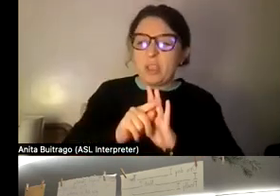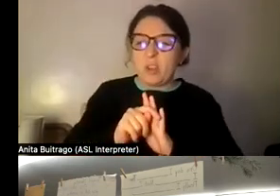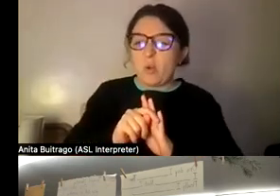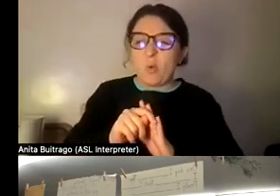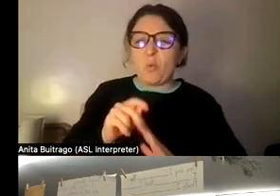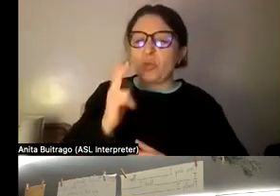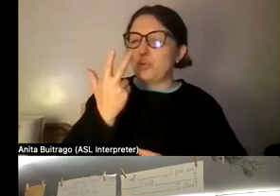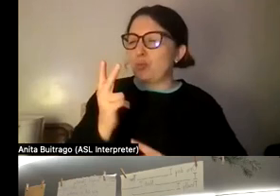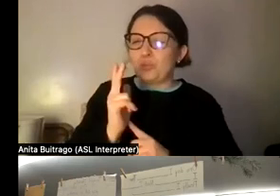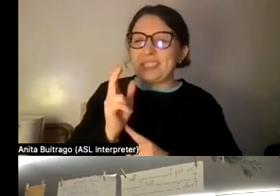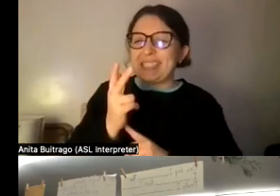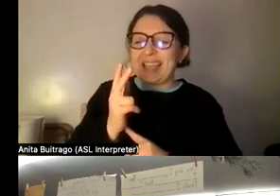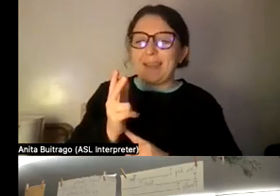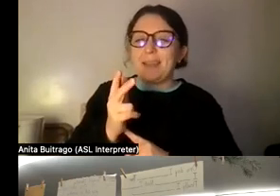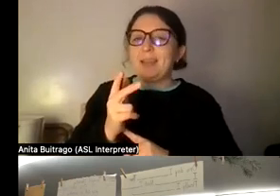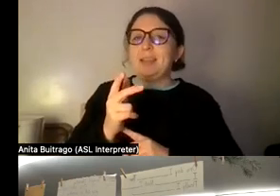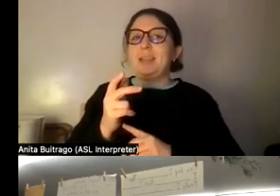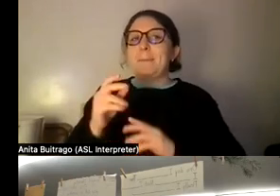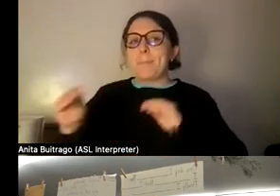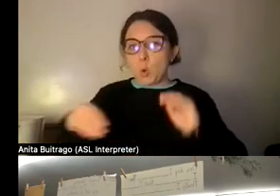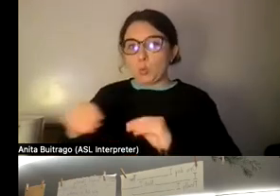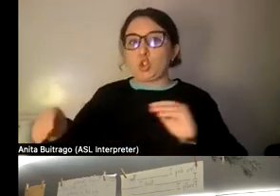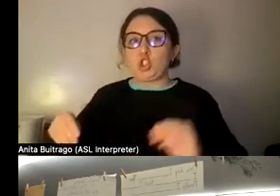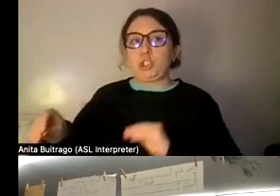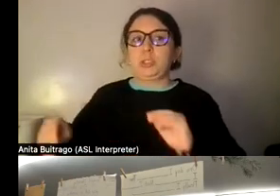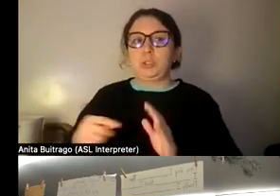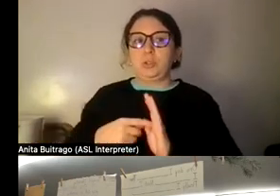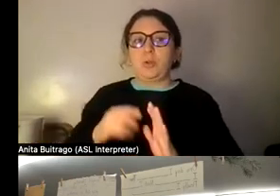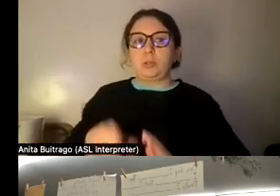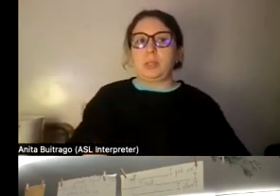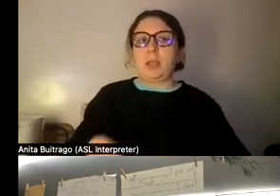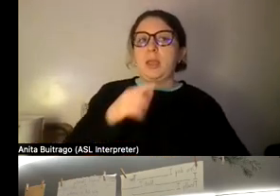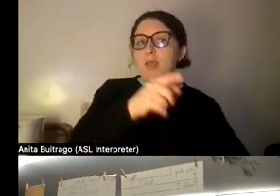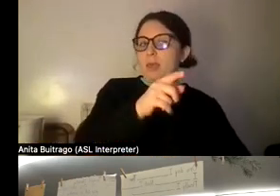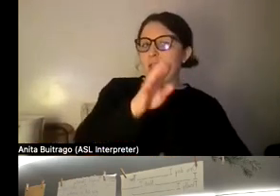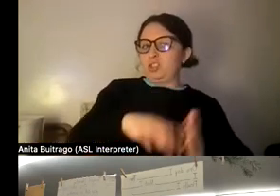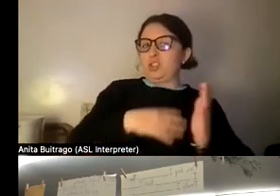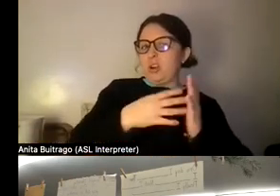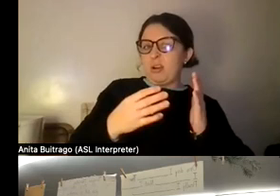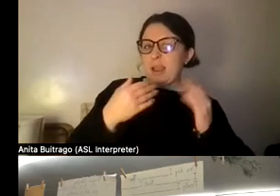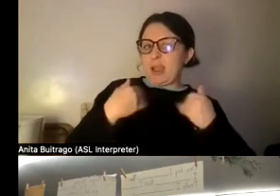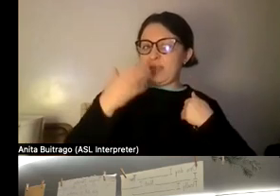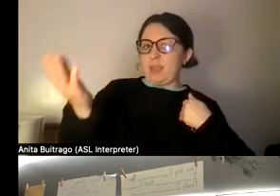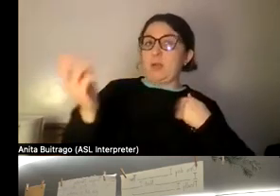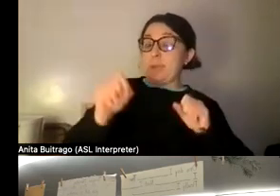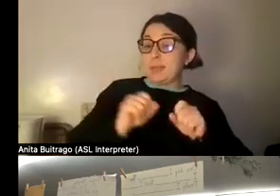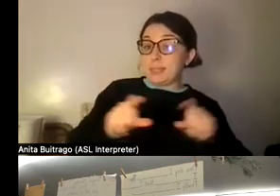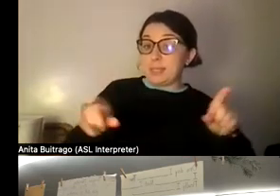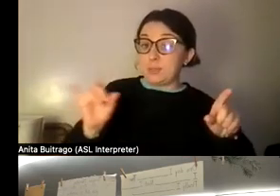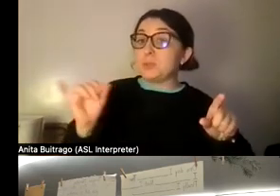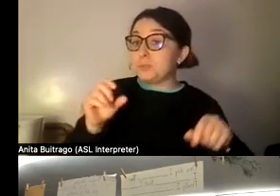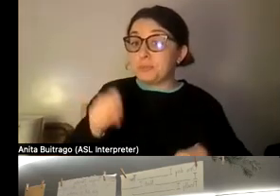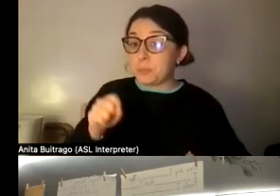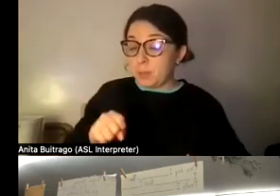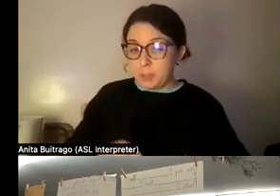that goes with each one. And this chart is also linked in there as well. But we can send one home. We to can you. absolutely send it. Yeah. So this